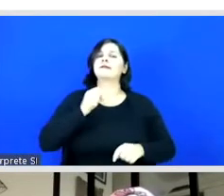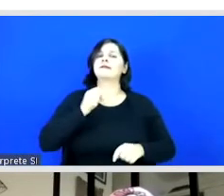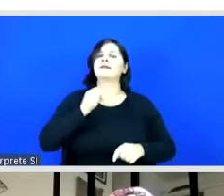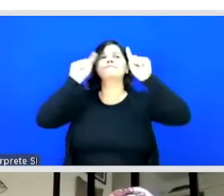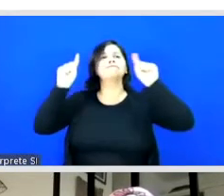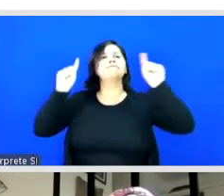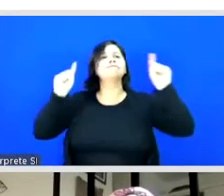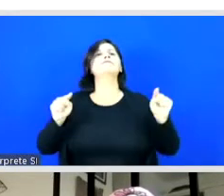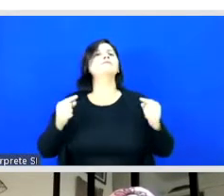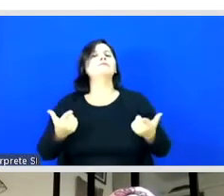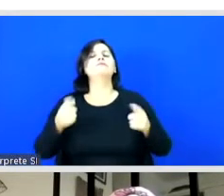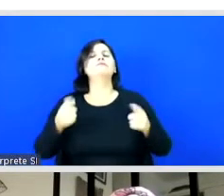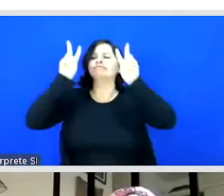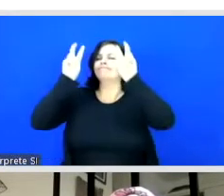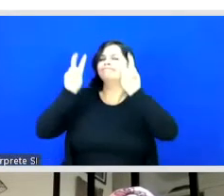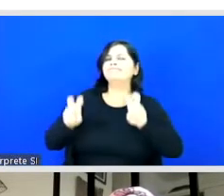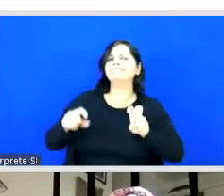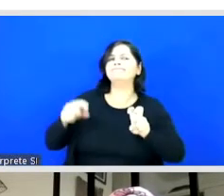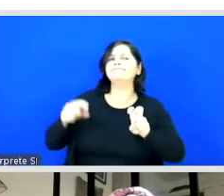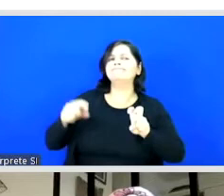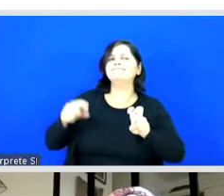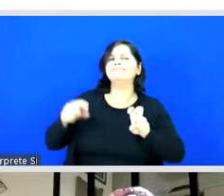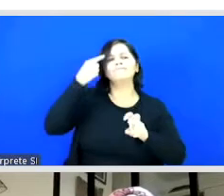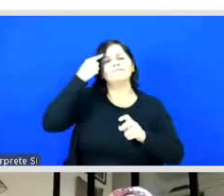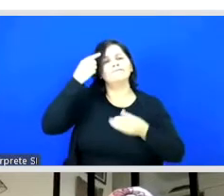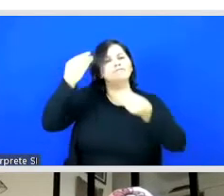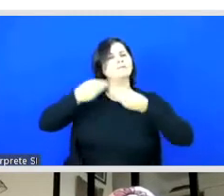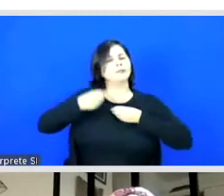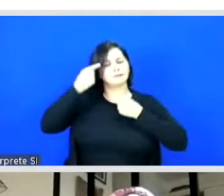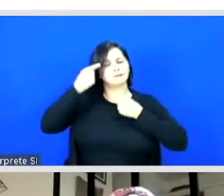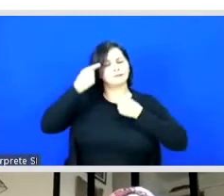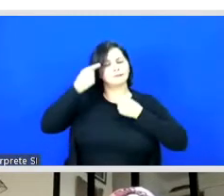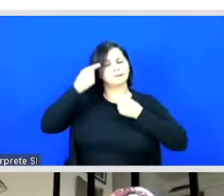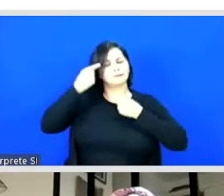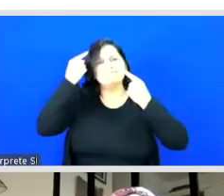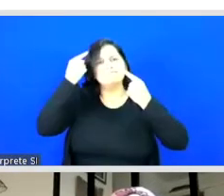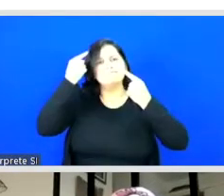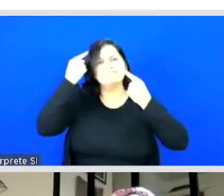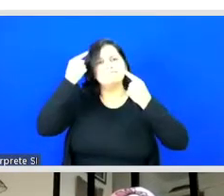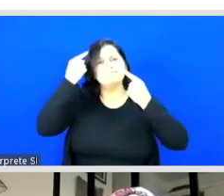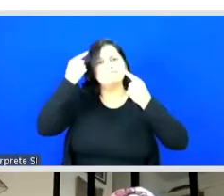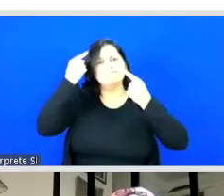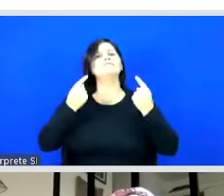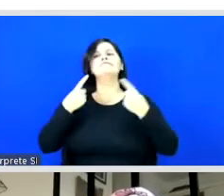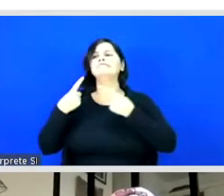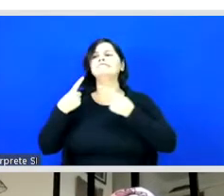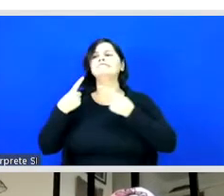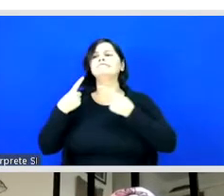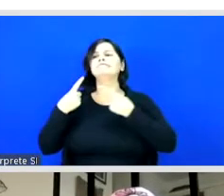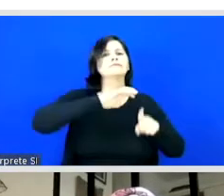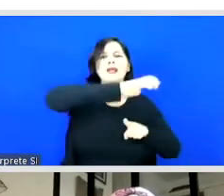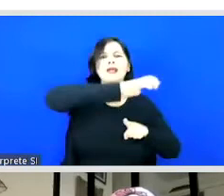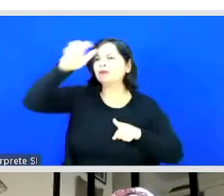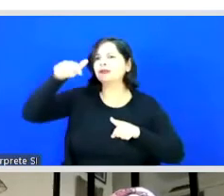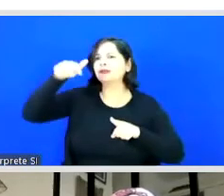parts of the globe where indigenous peoples live. Climate change impacts on different people depending on their social